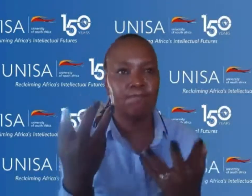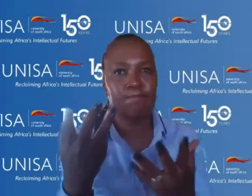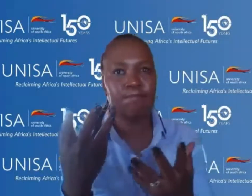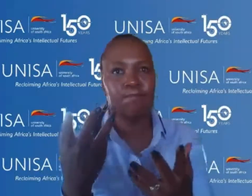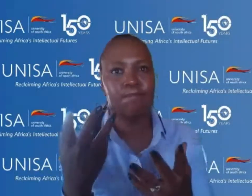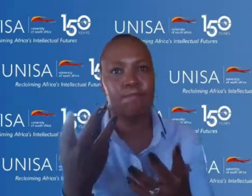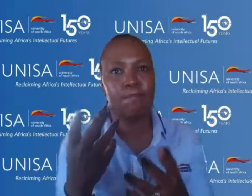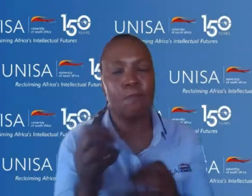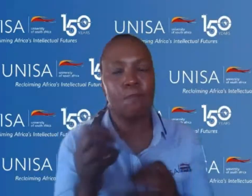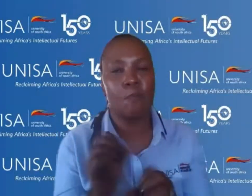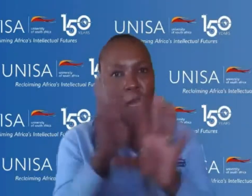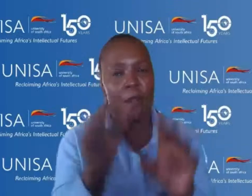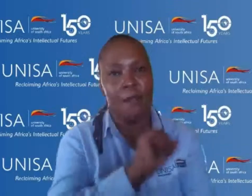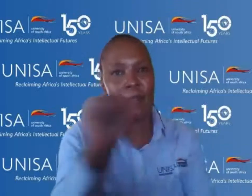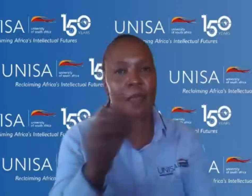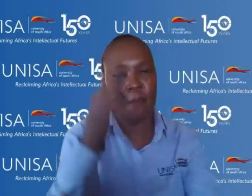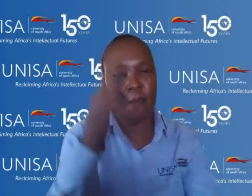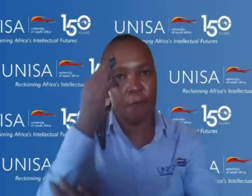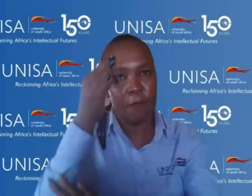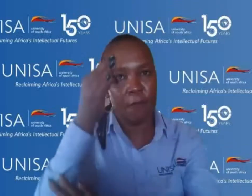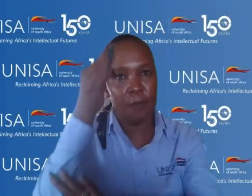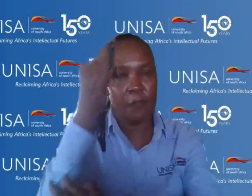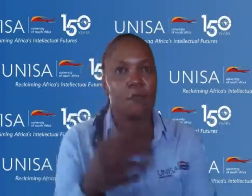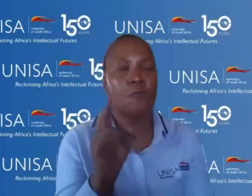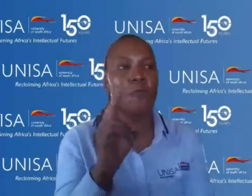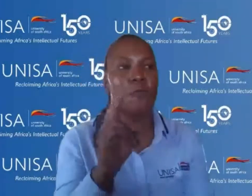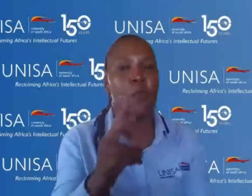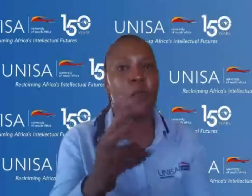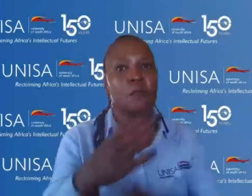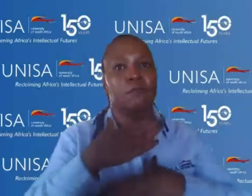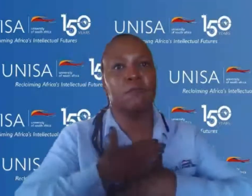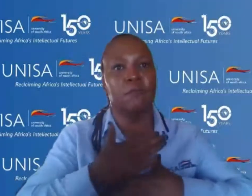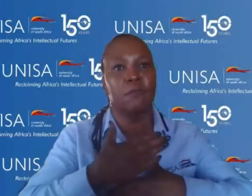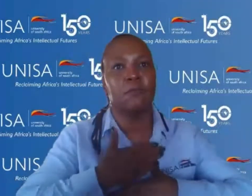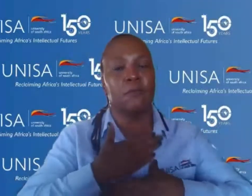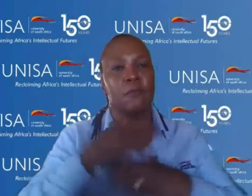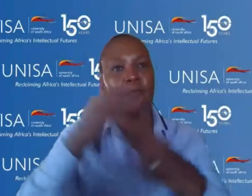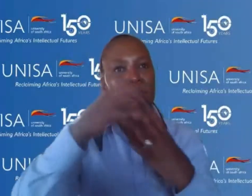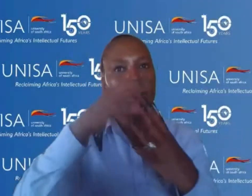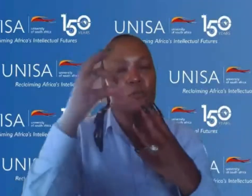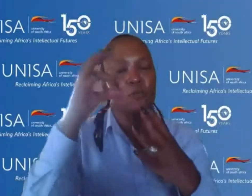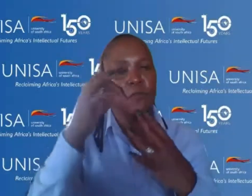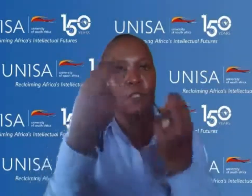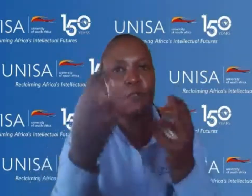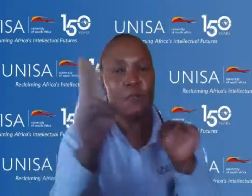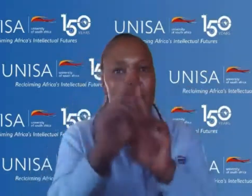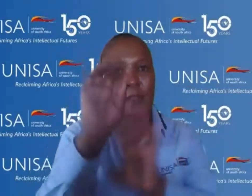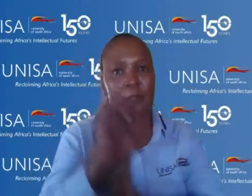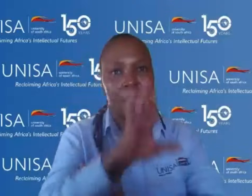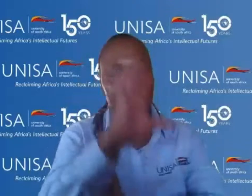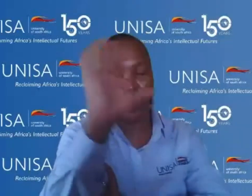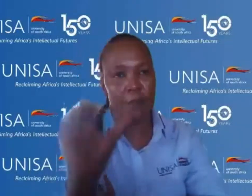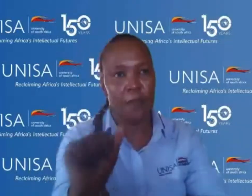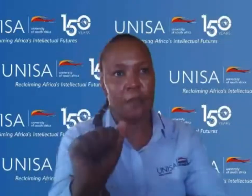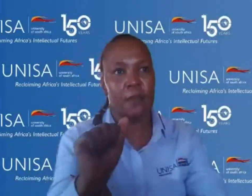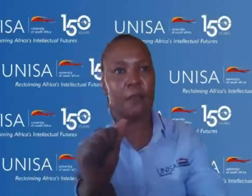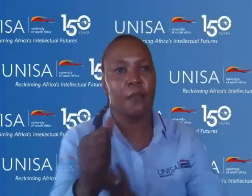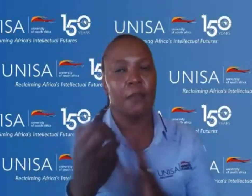future. And we also appreciate them for choosing the institution, the